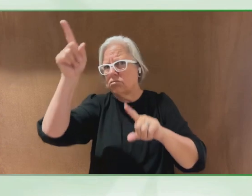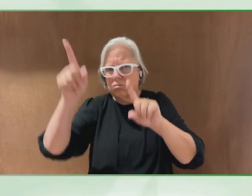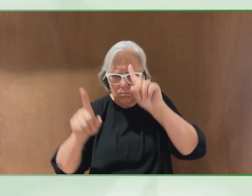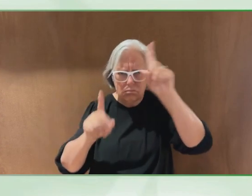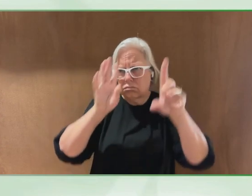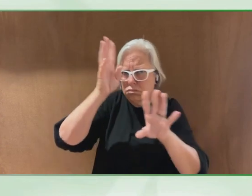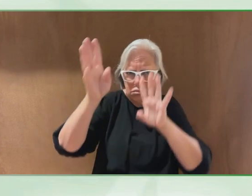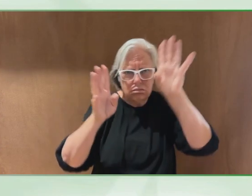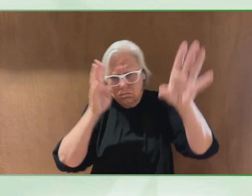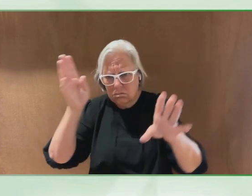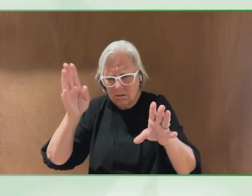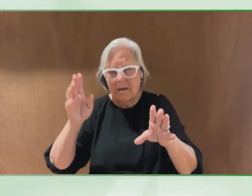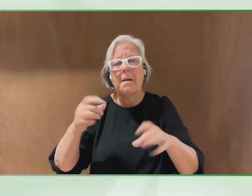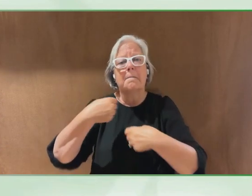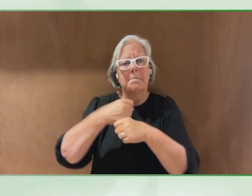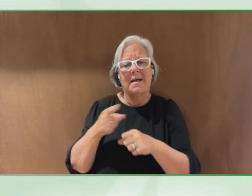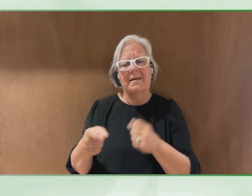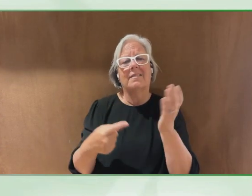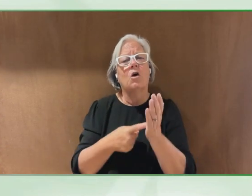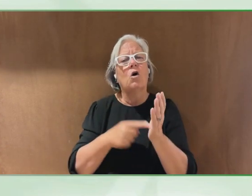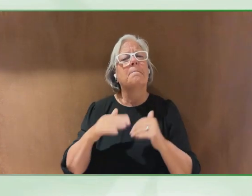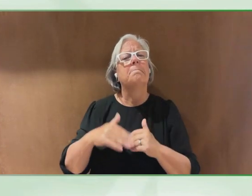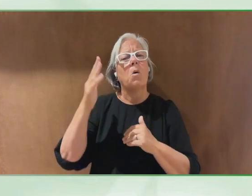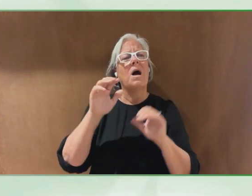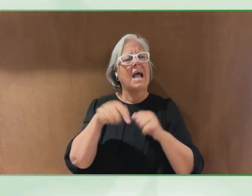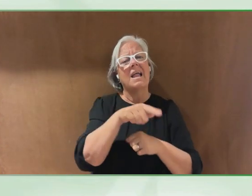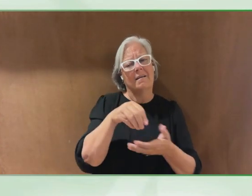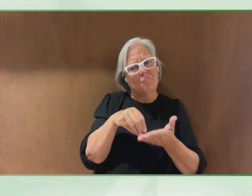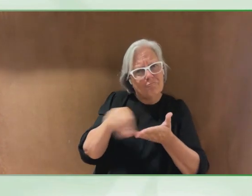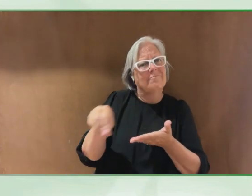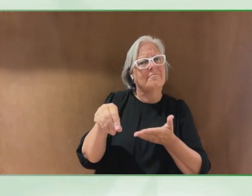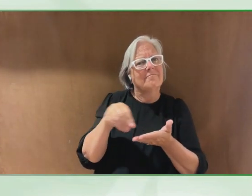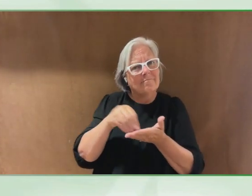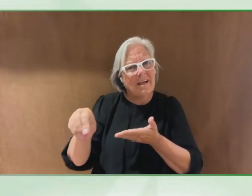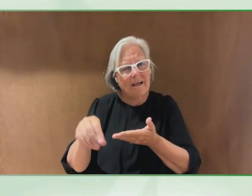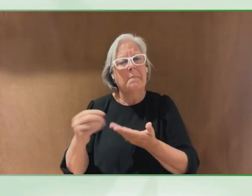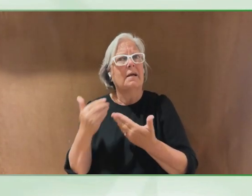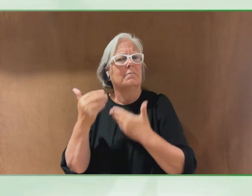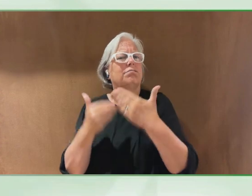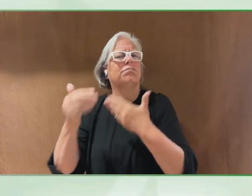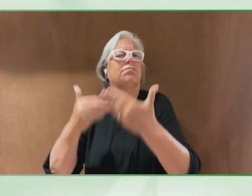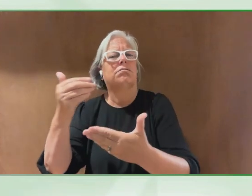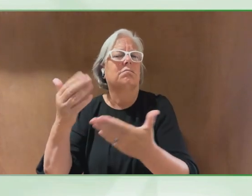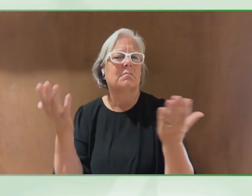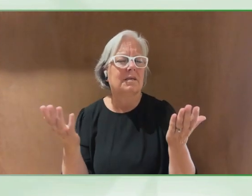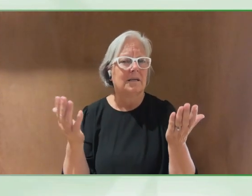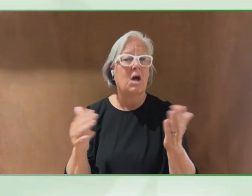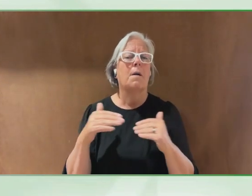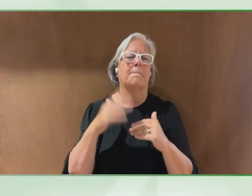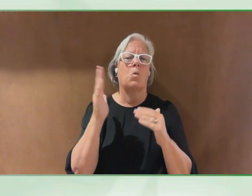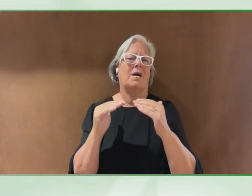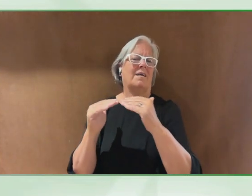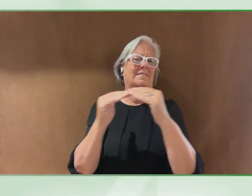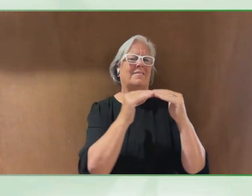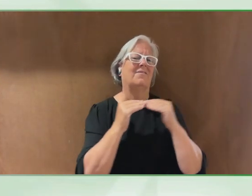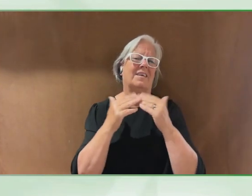affordable gives us an opportunity to technologically advance and provides a future that is much more equitable for others, but also interconnects with